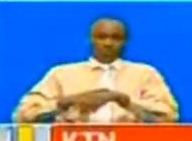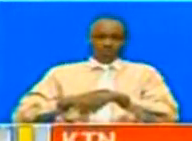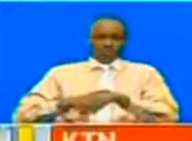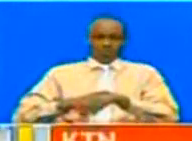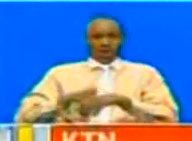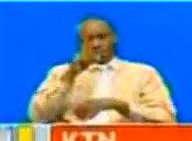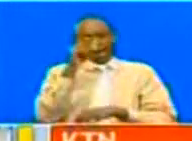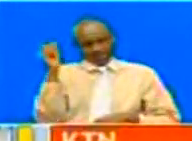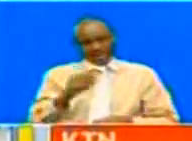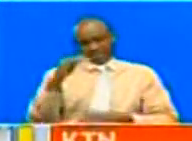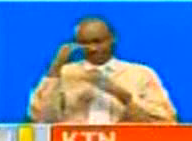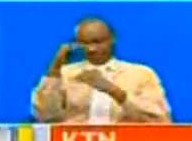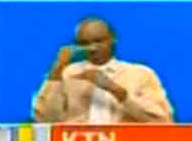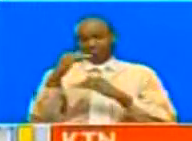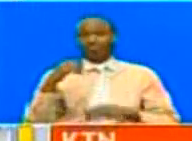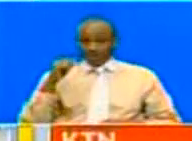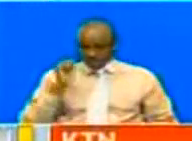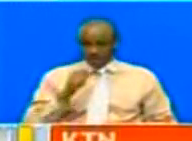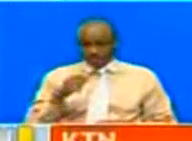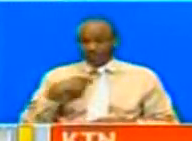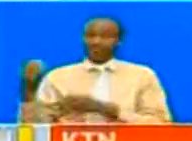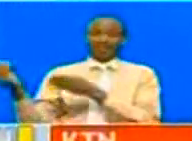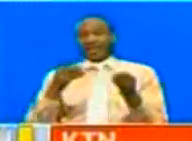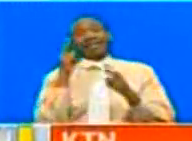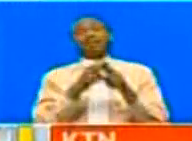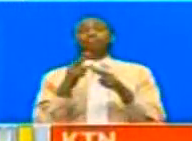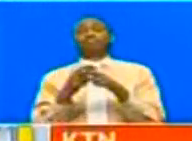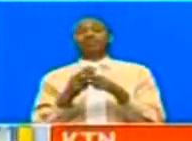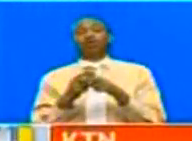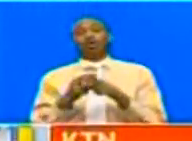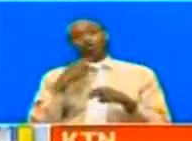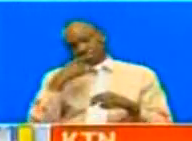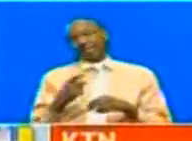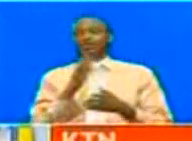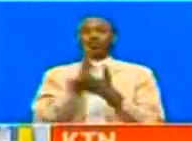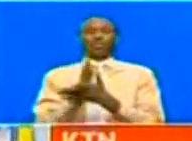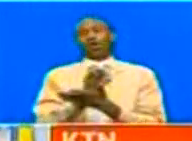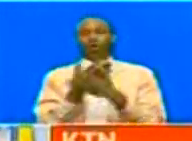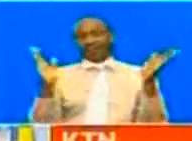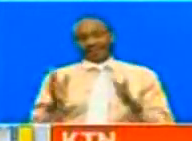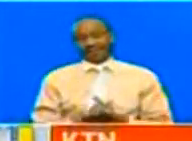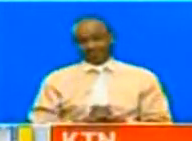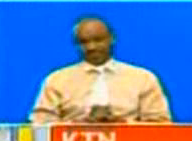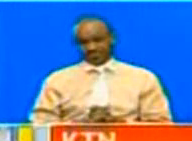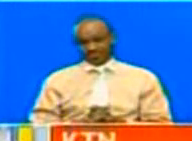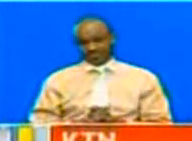ya mwezi mzima niende nilete majina kutoboa.